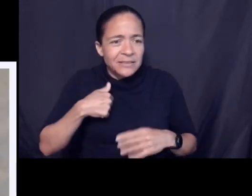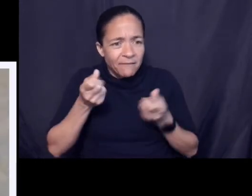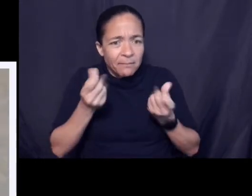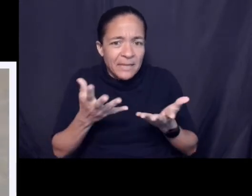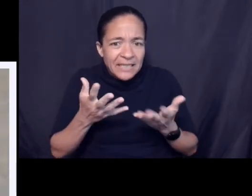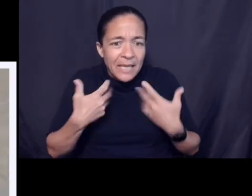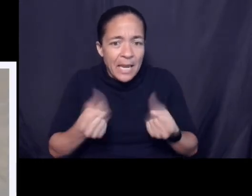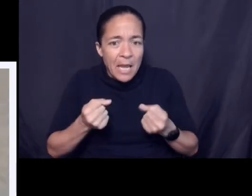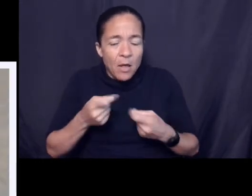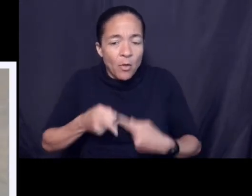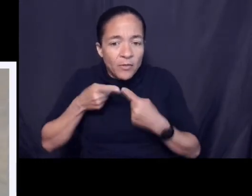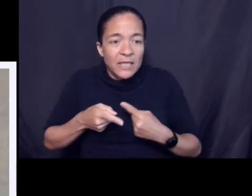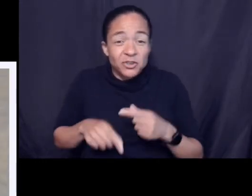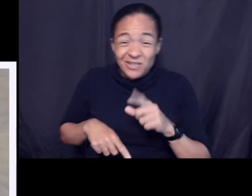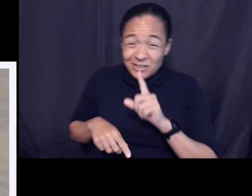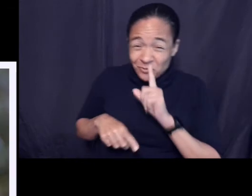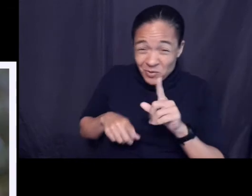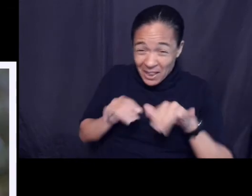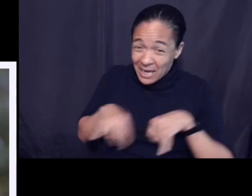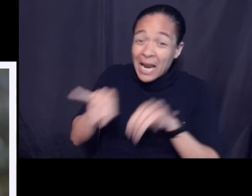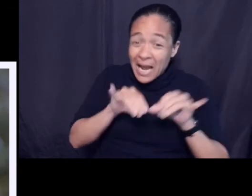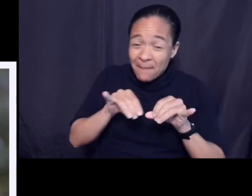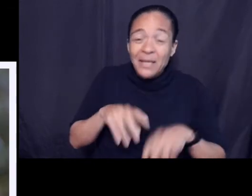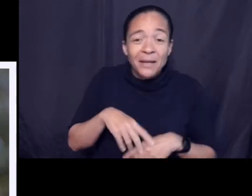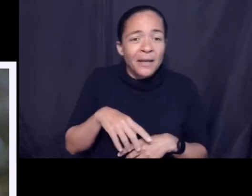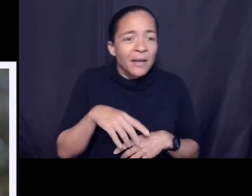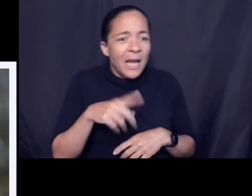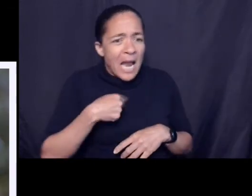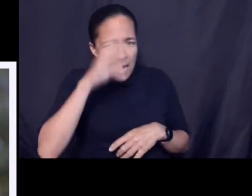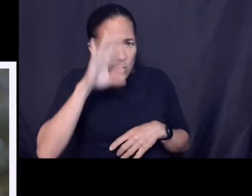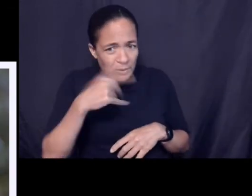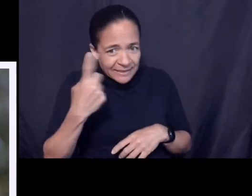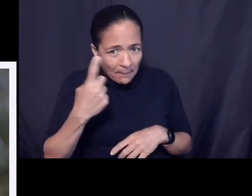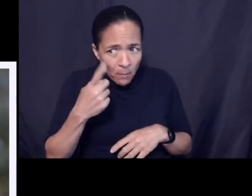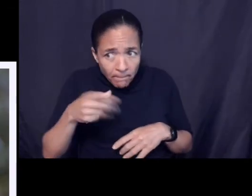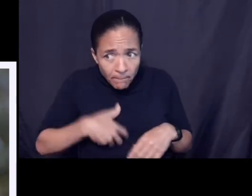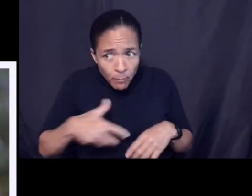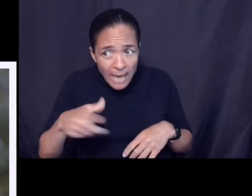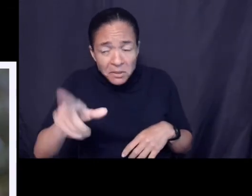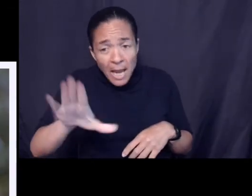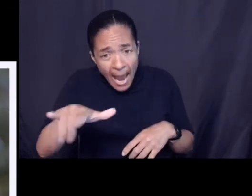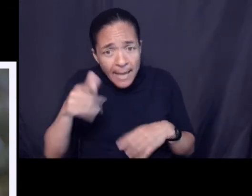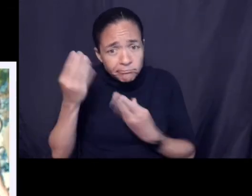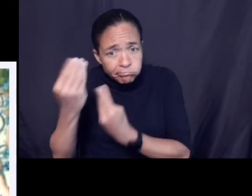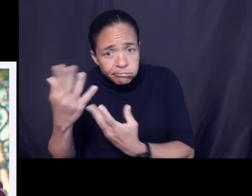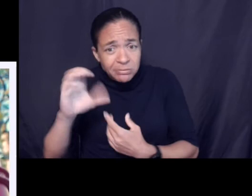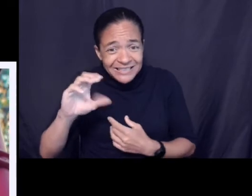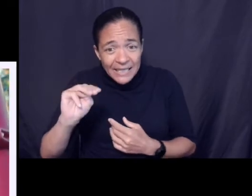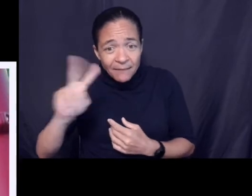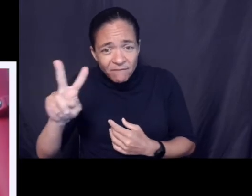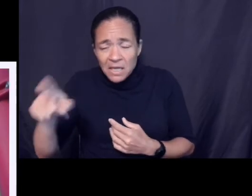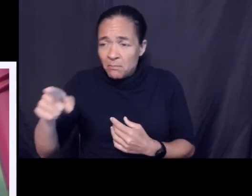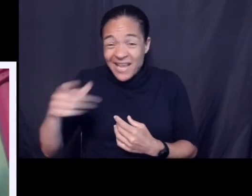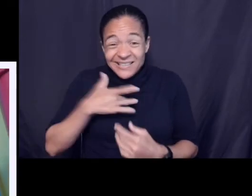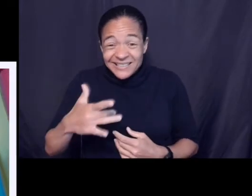really common. It's the most common congenital virus. When I know somebody's pregnant, I always say, hey, do you know about CMV? And